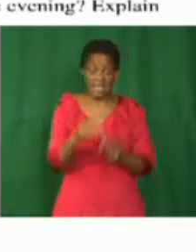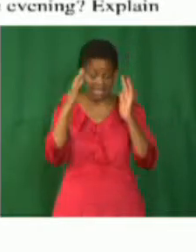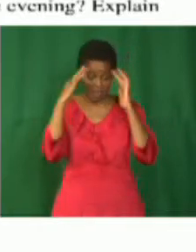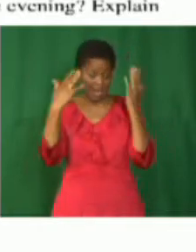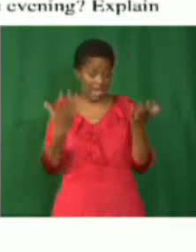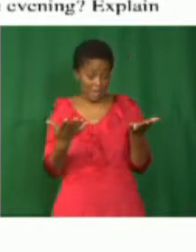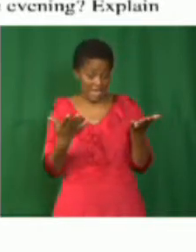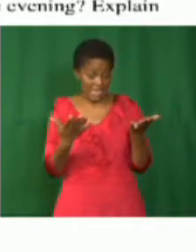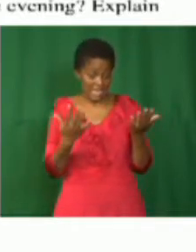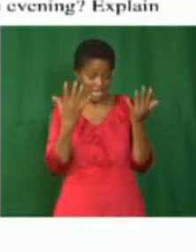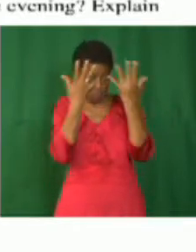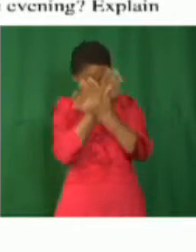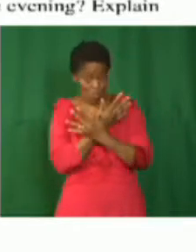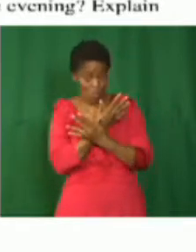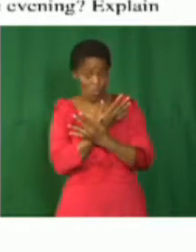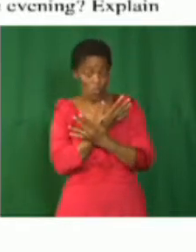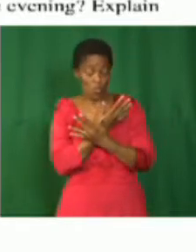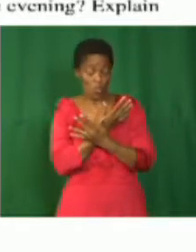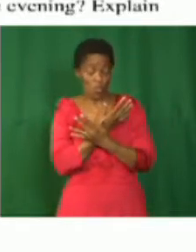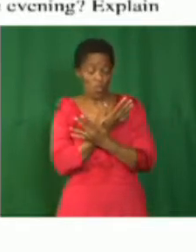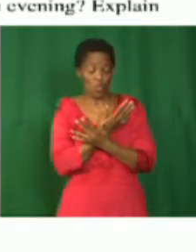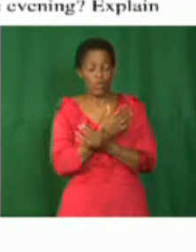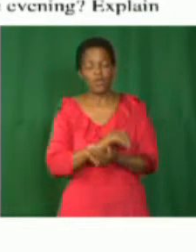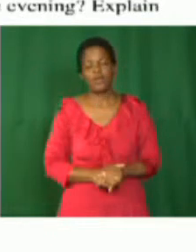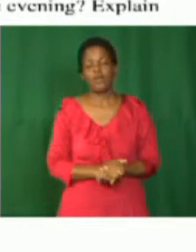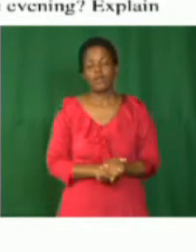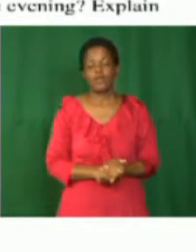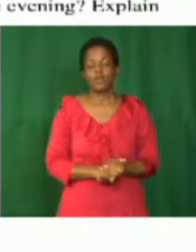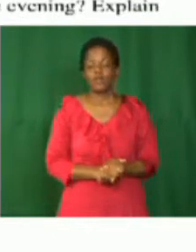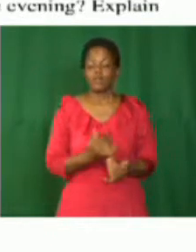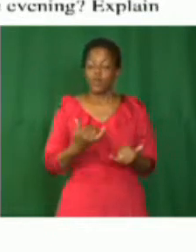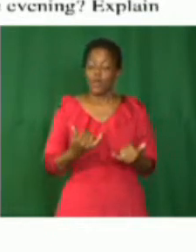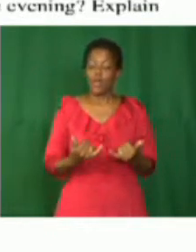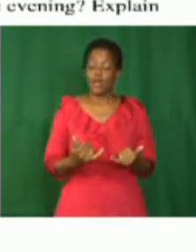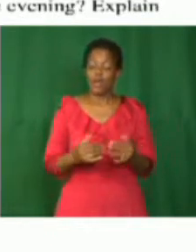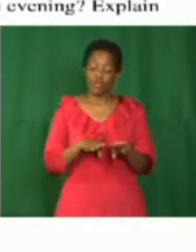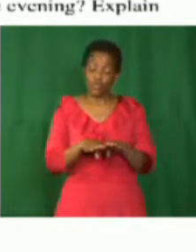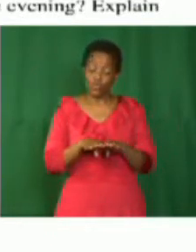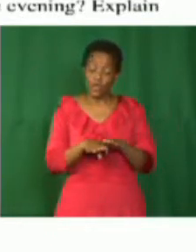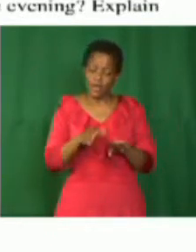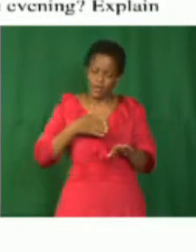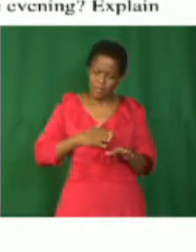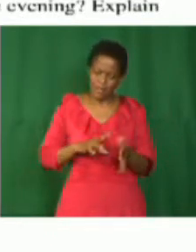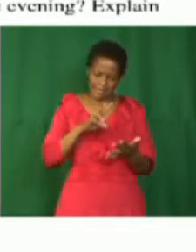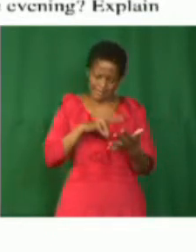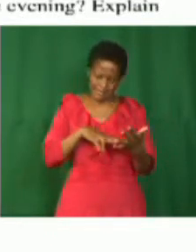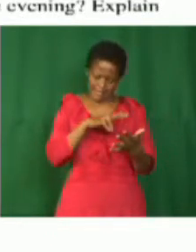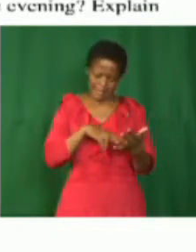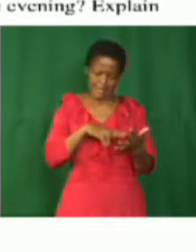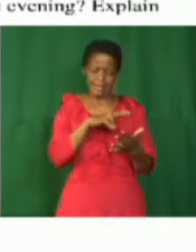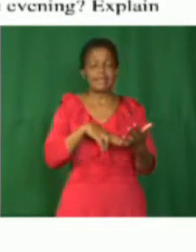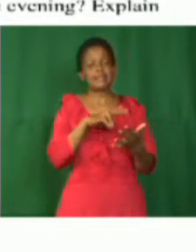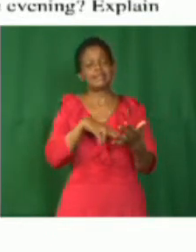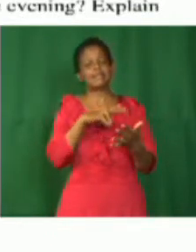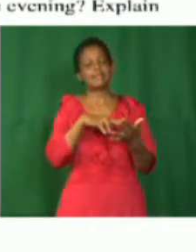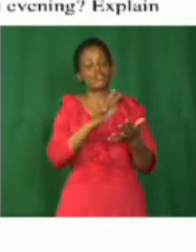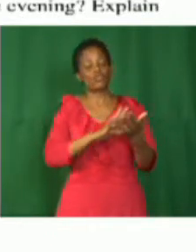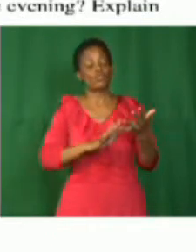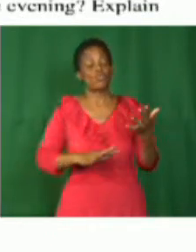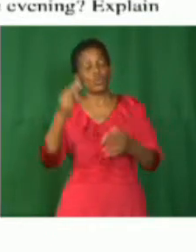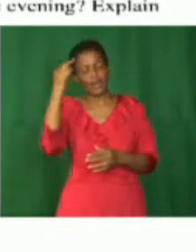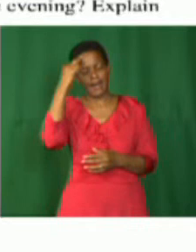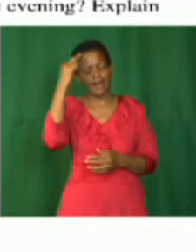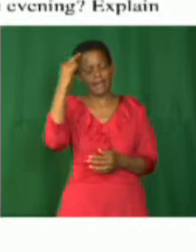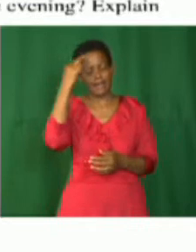evening? Explain your answer. So here, the child has to read and understand the passage and then make